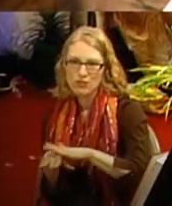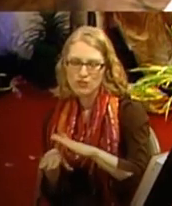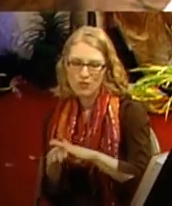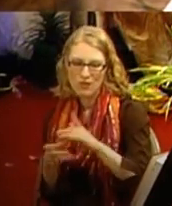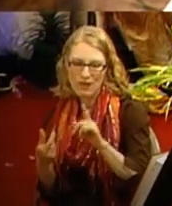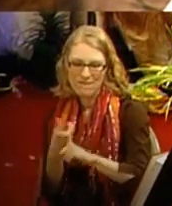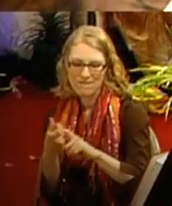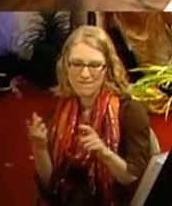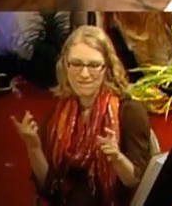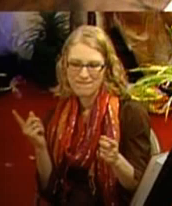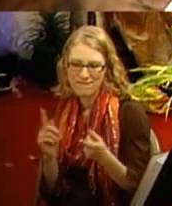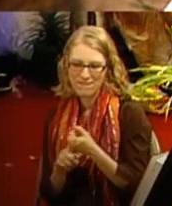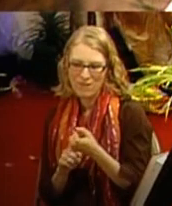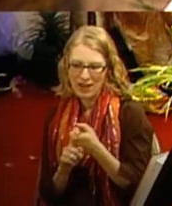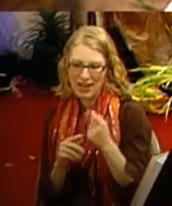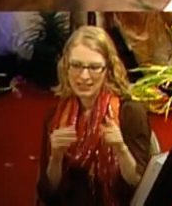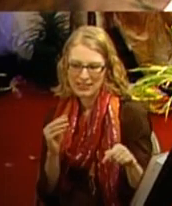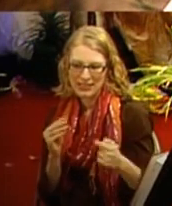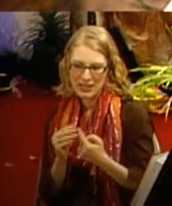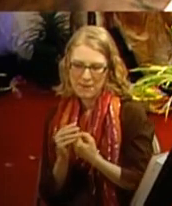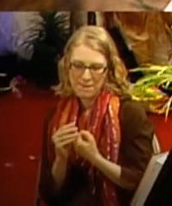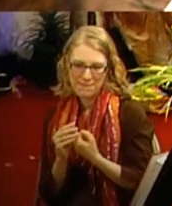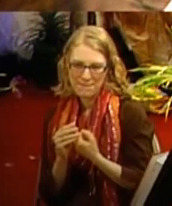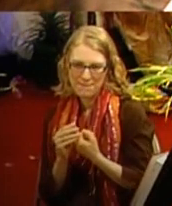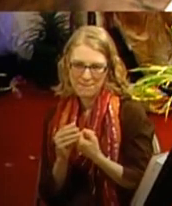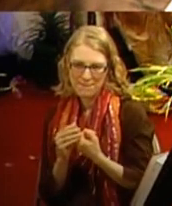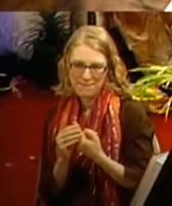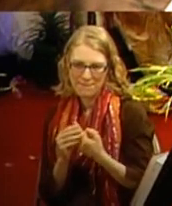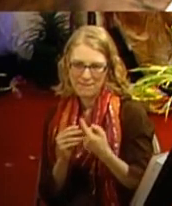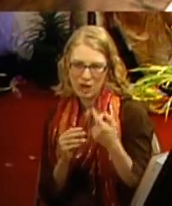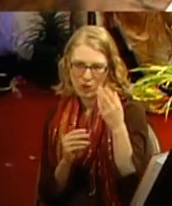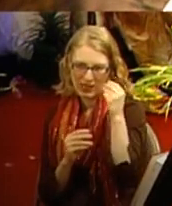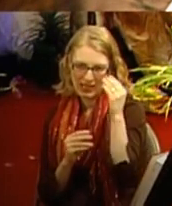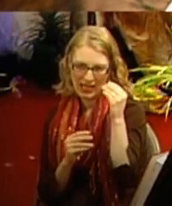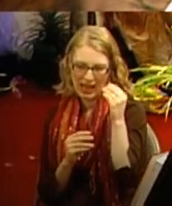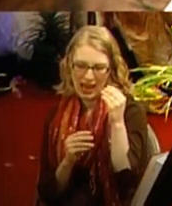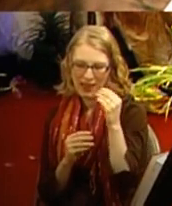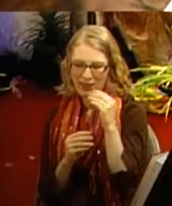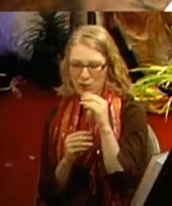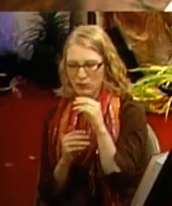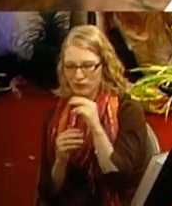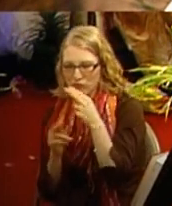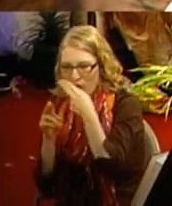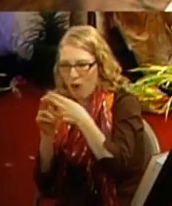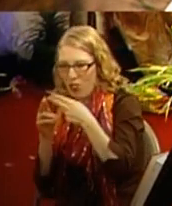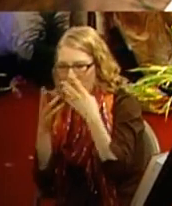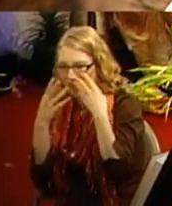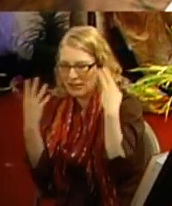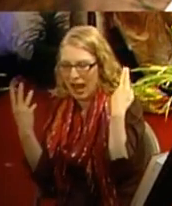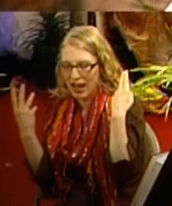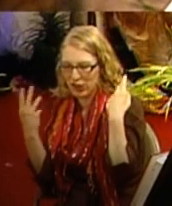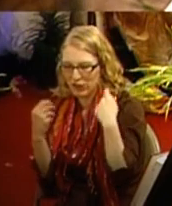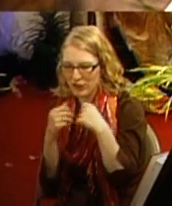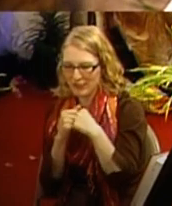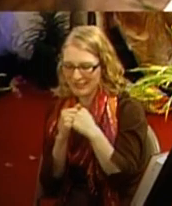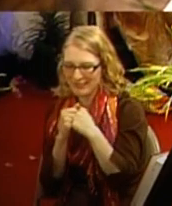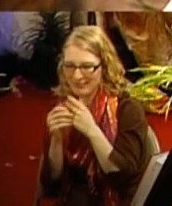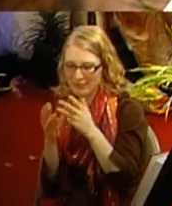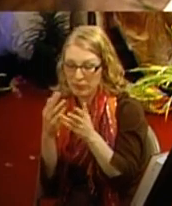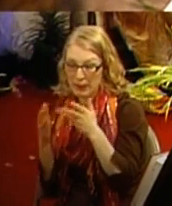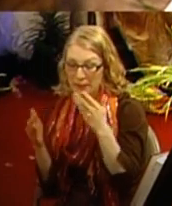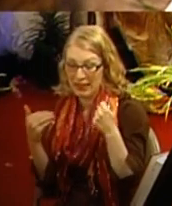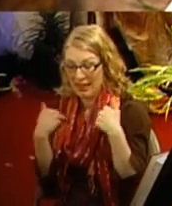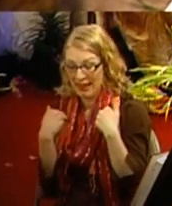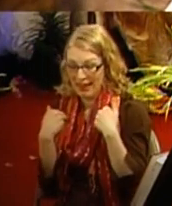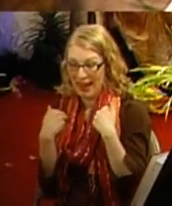of her friends about a suitor who was a bit of a tiger, or maybe had a tiger in his tank.